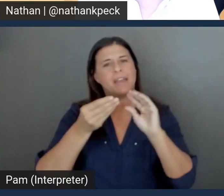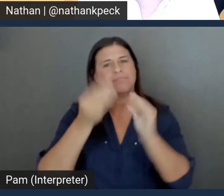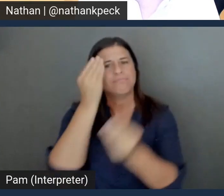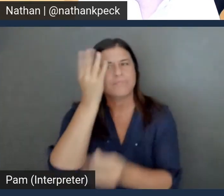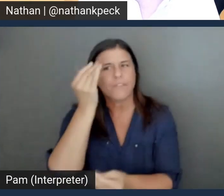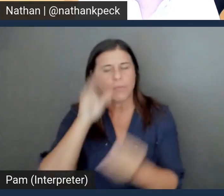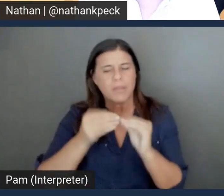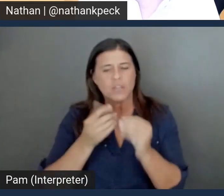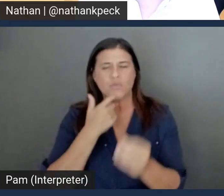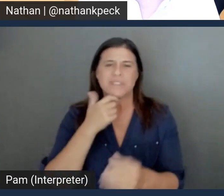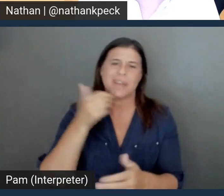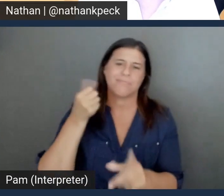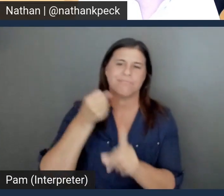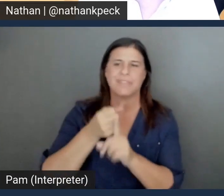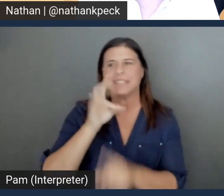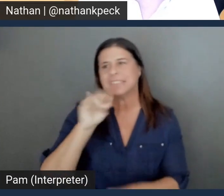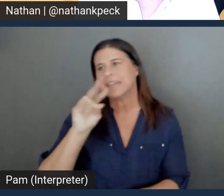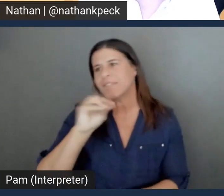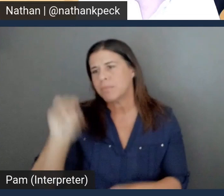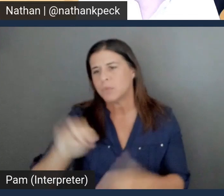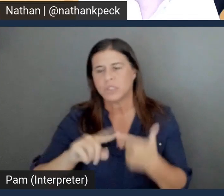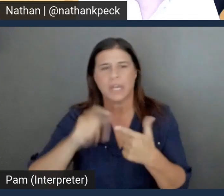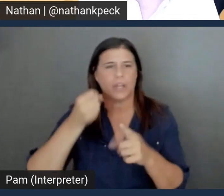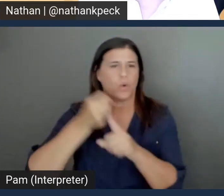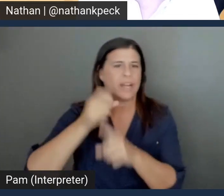it's hit 70% or hit 60%,